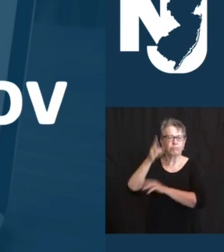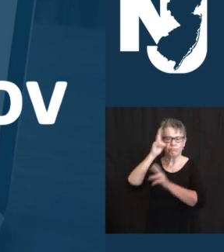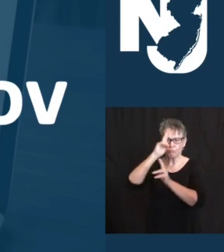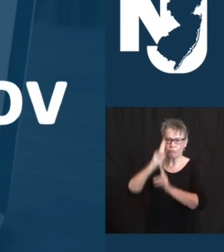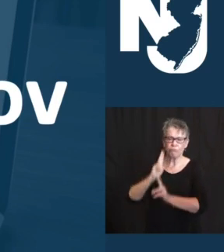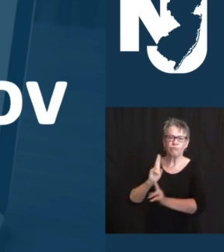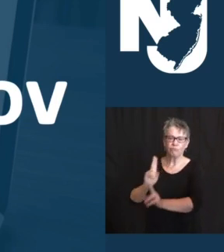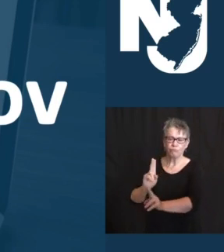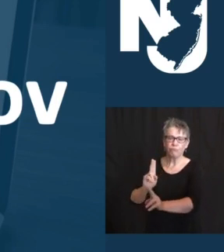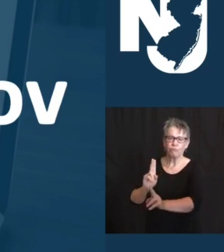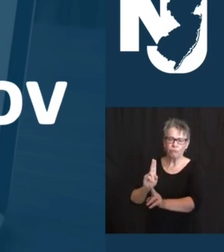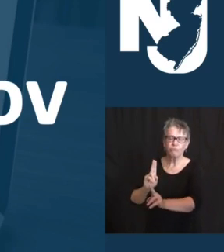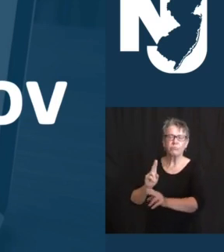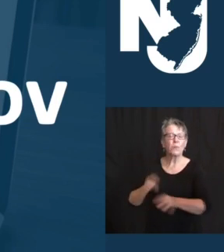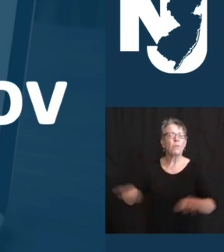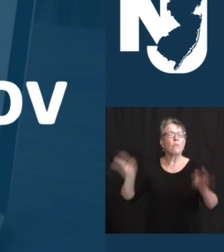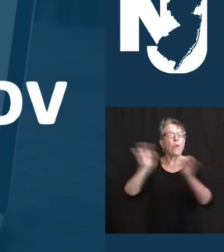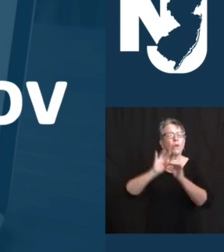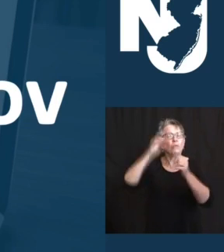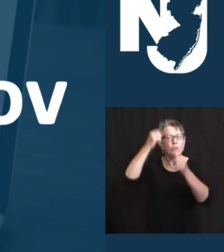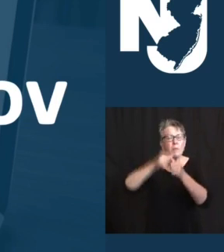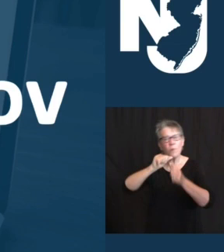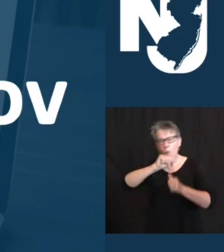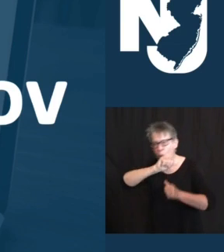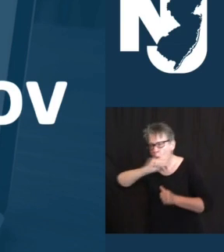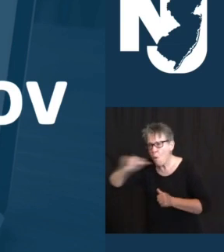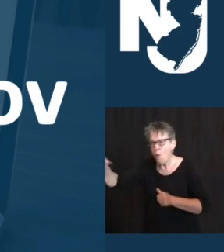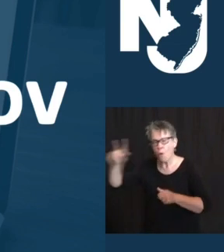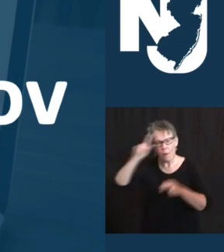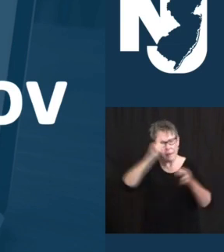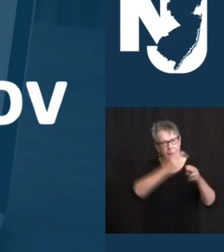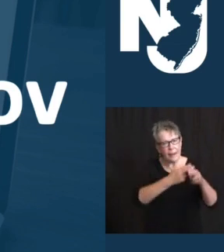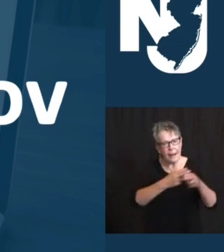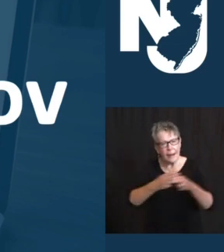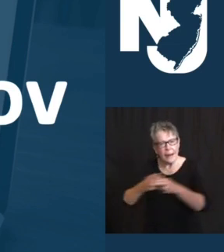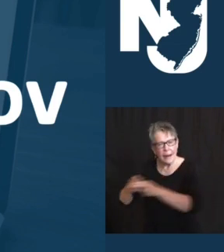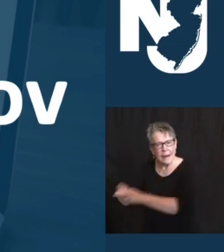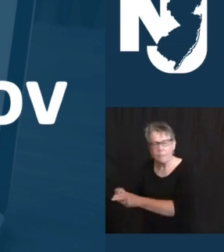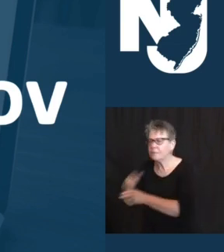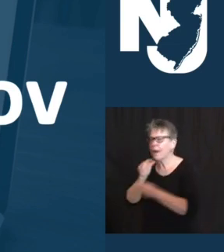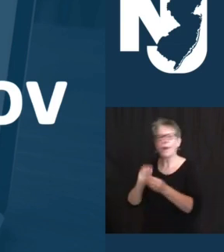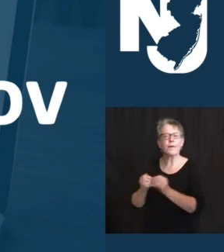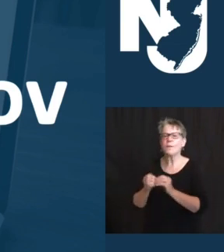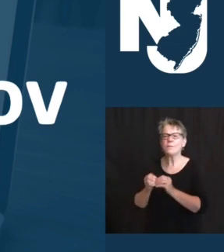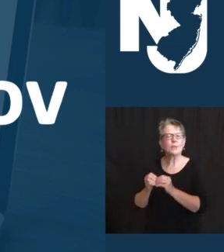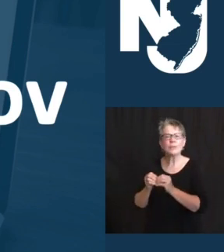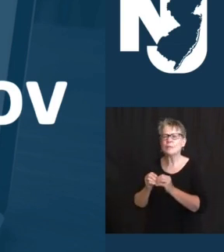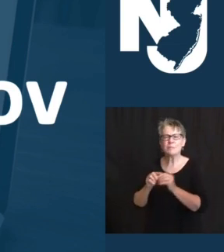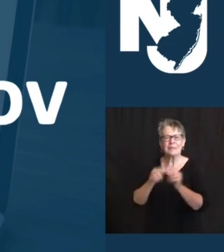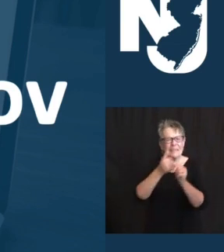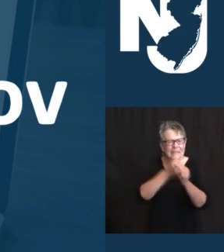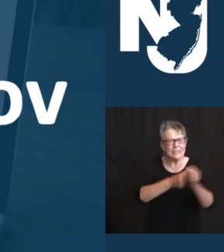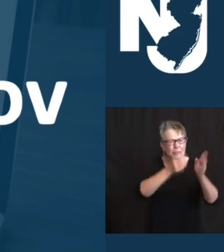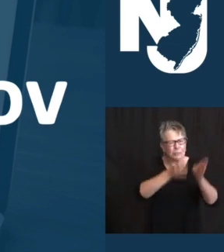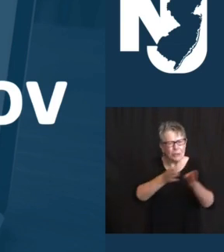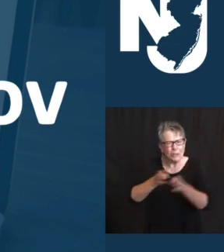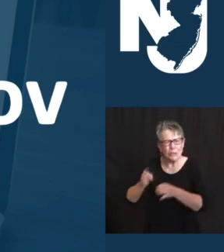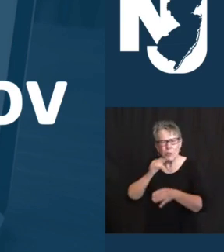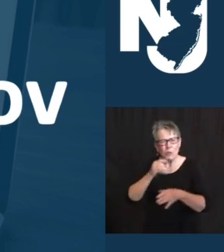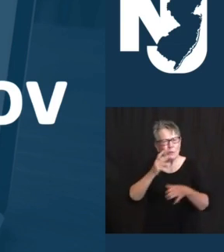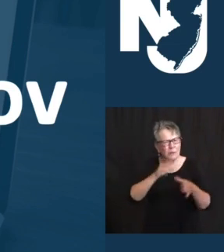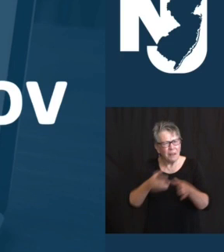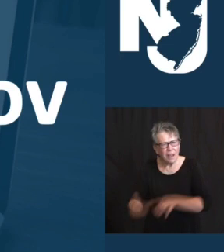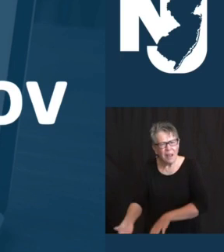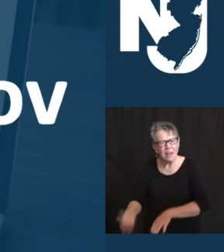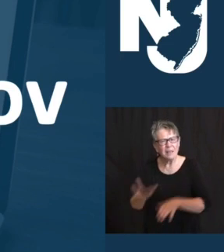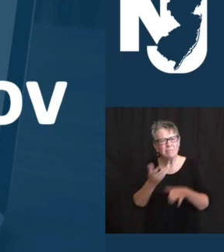before, the best way we can do so is to protect other families from the grief that has struck so many thousands of our friends and